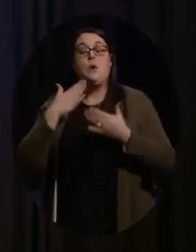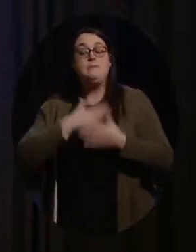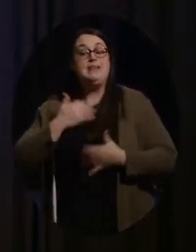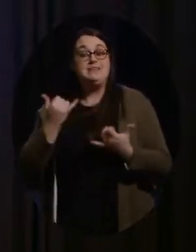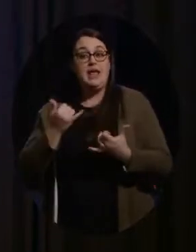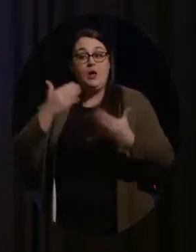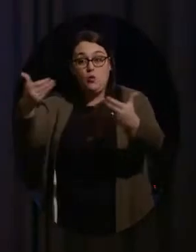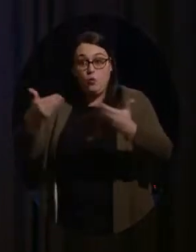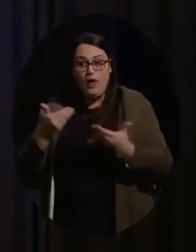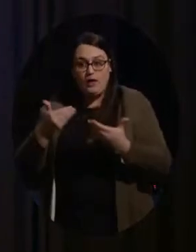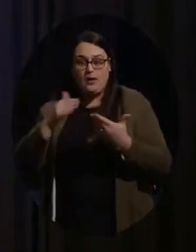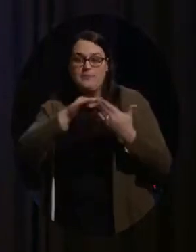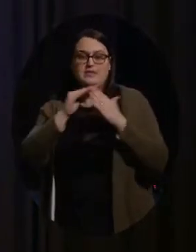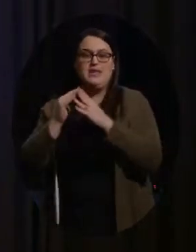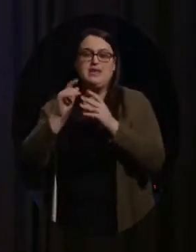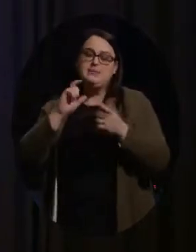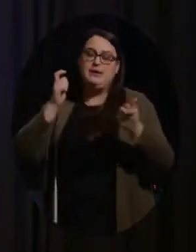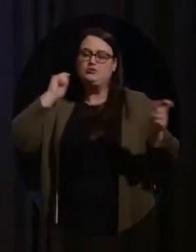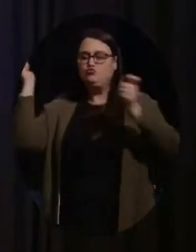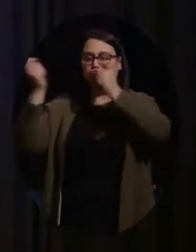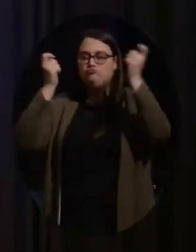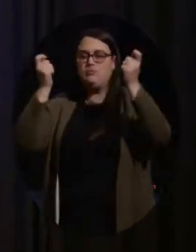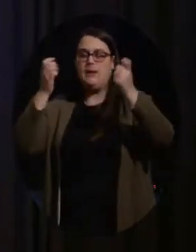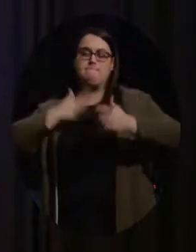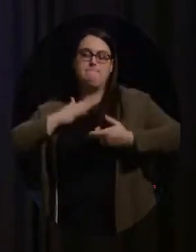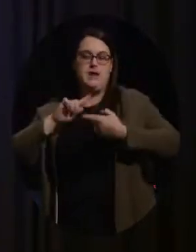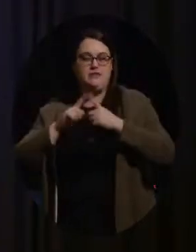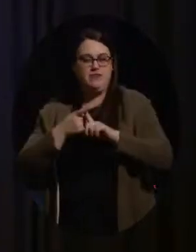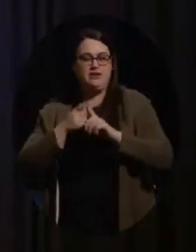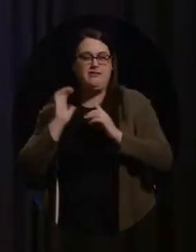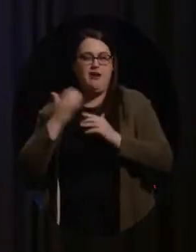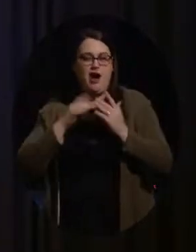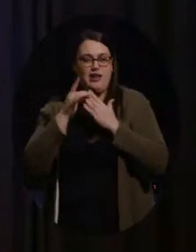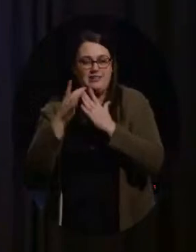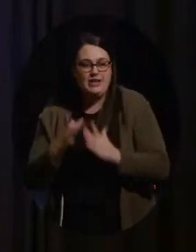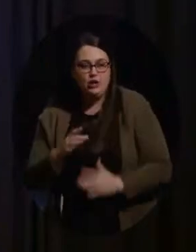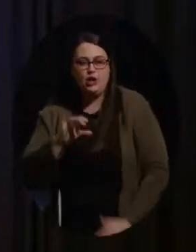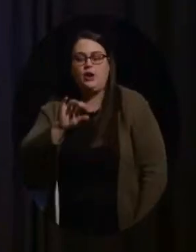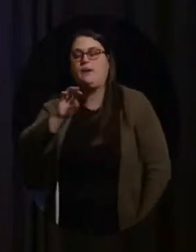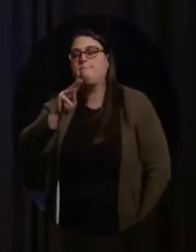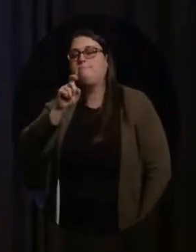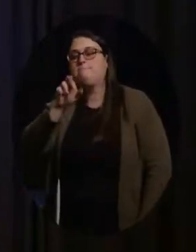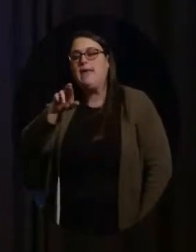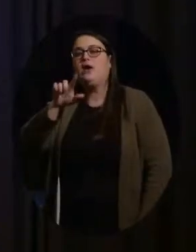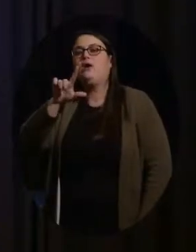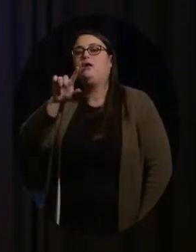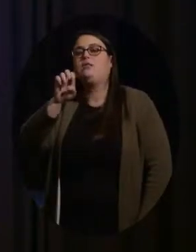the stage our city's biggest cheerleader, my friend and our leader, Mayor Levar Stoney.